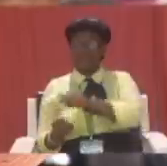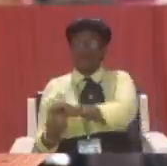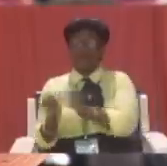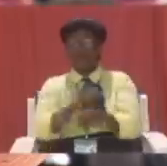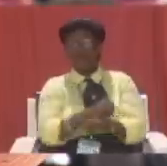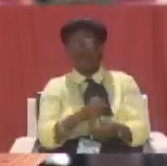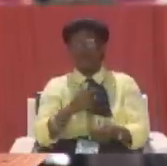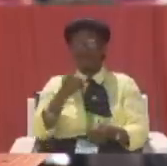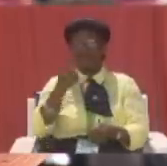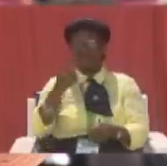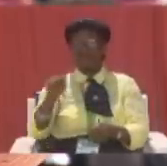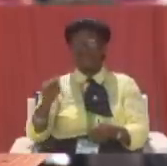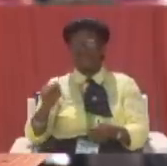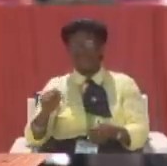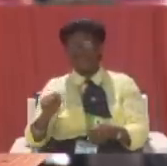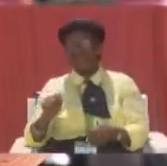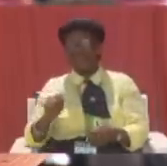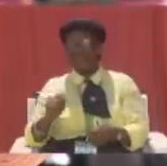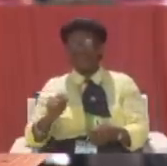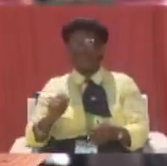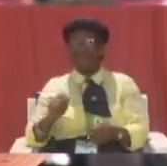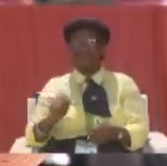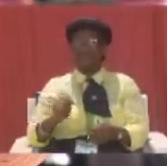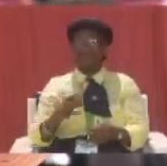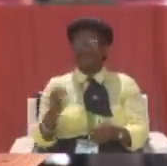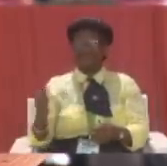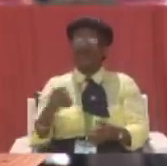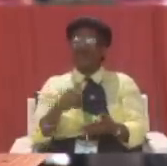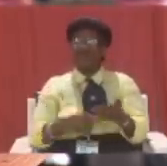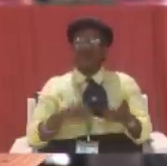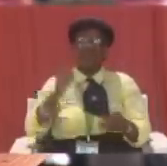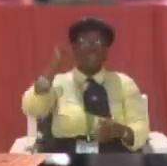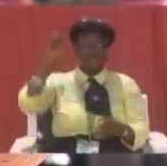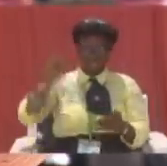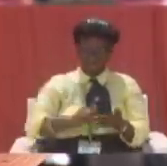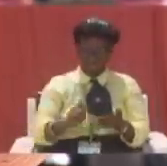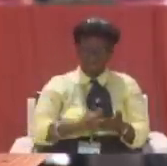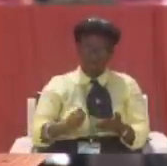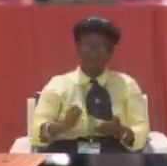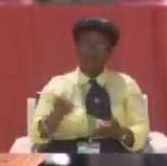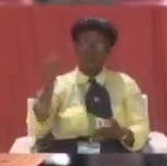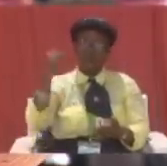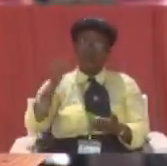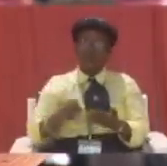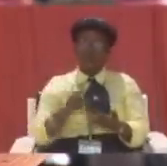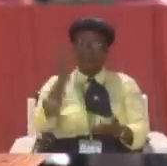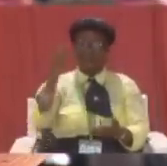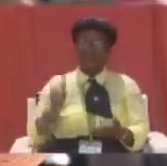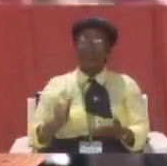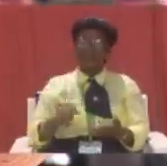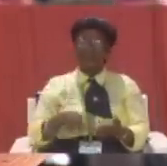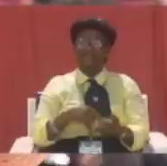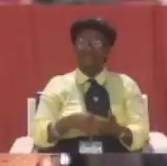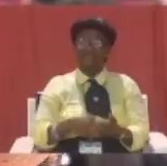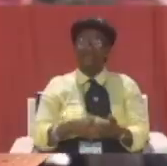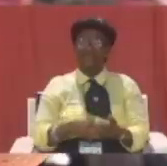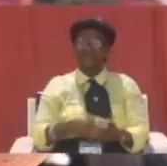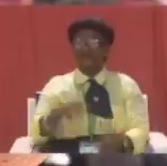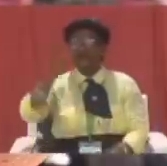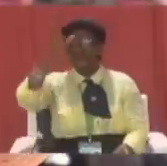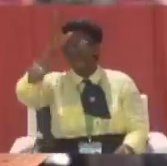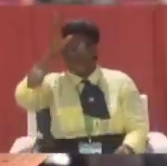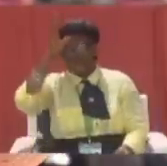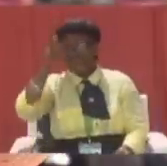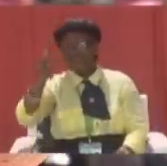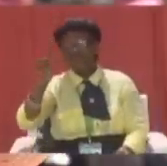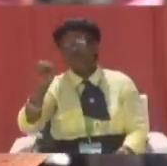What she wrote was simply this: Daddy, let God carry you.